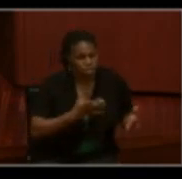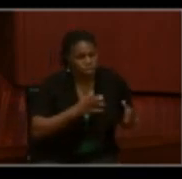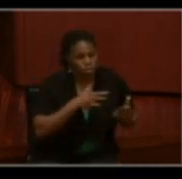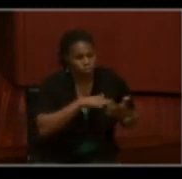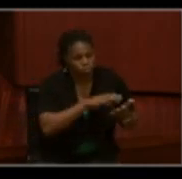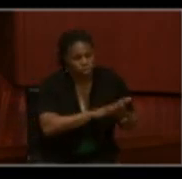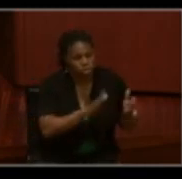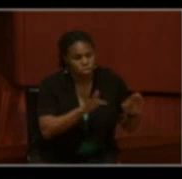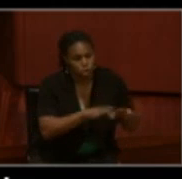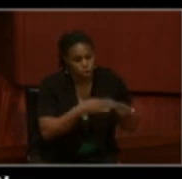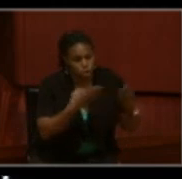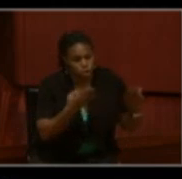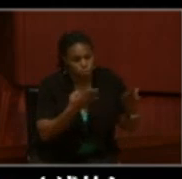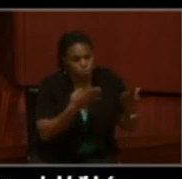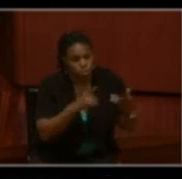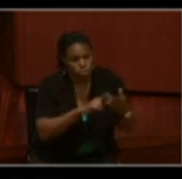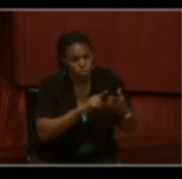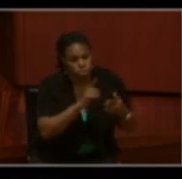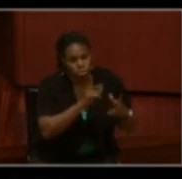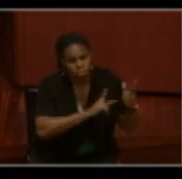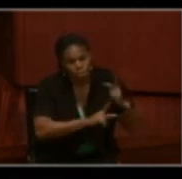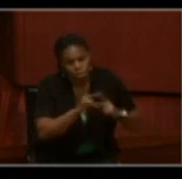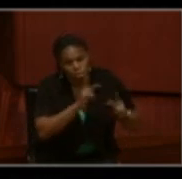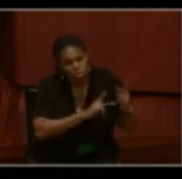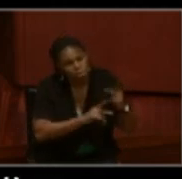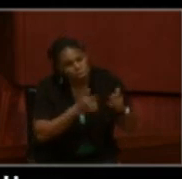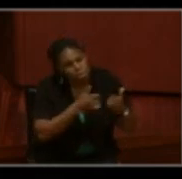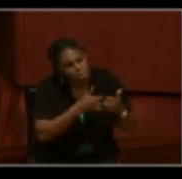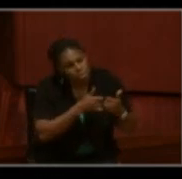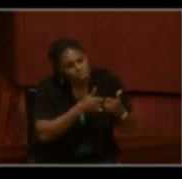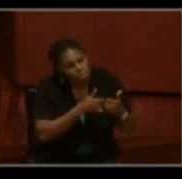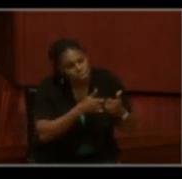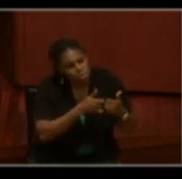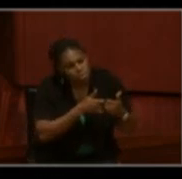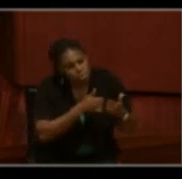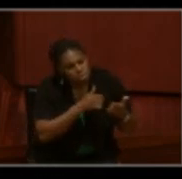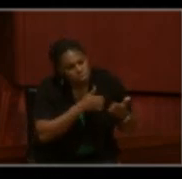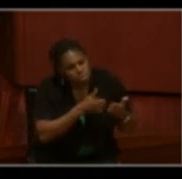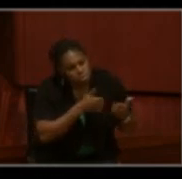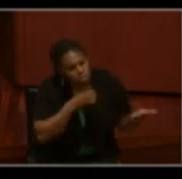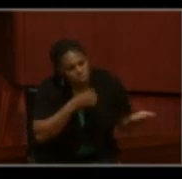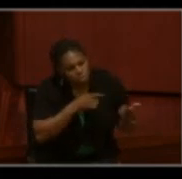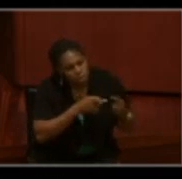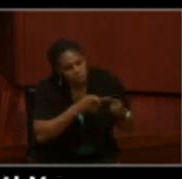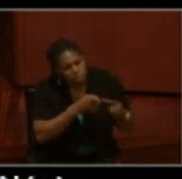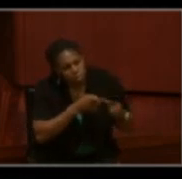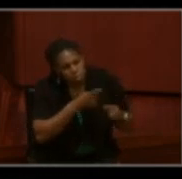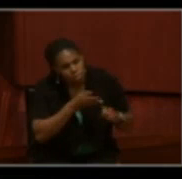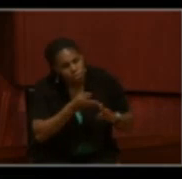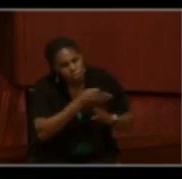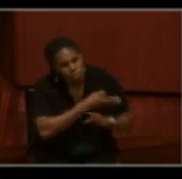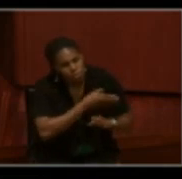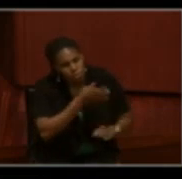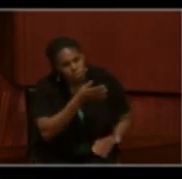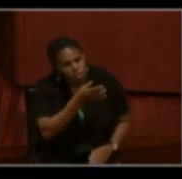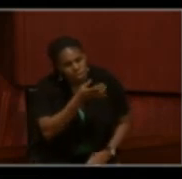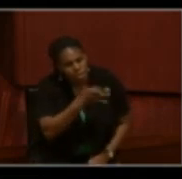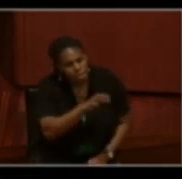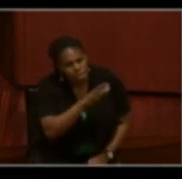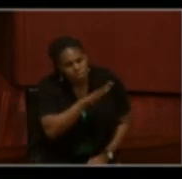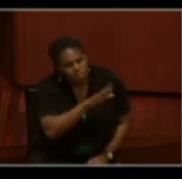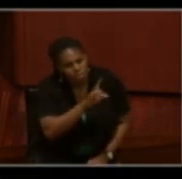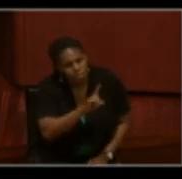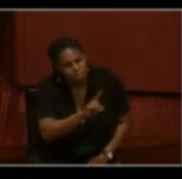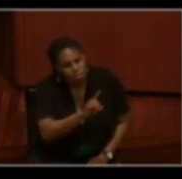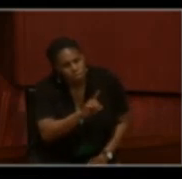to the public pertain to civil servants who separated from government service prior to April of 1951. Unlike